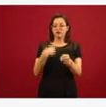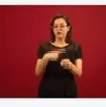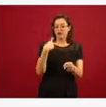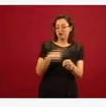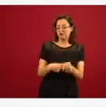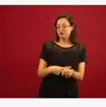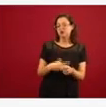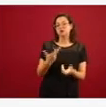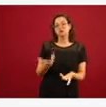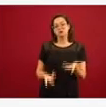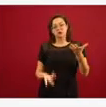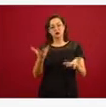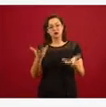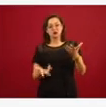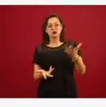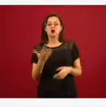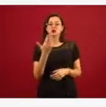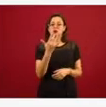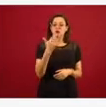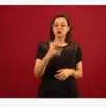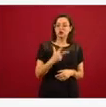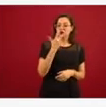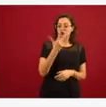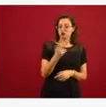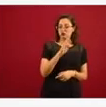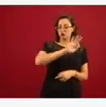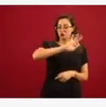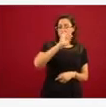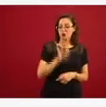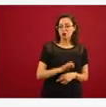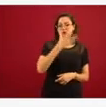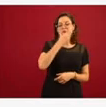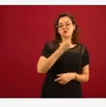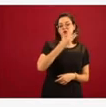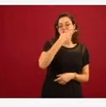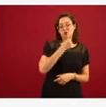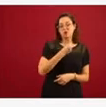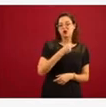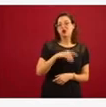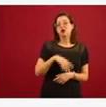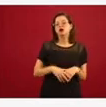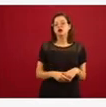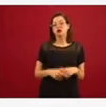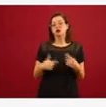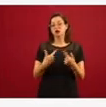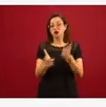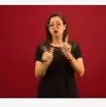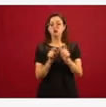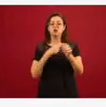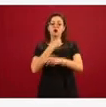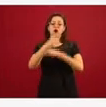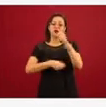6,875 cases have maintained a normal proportion.